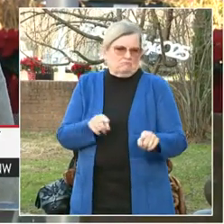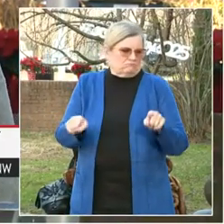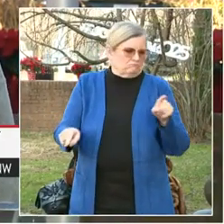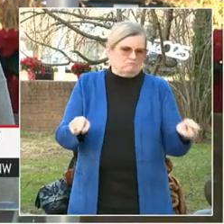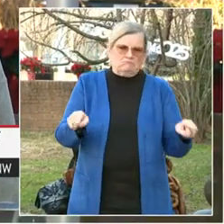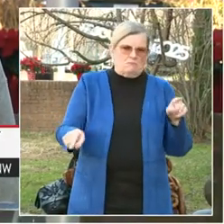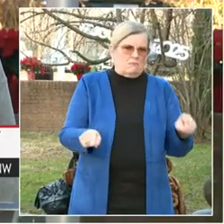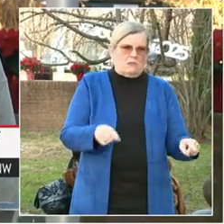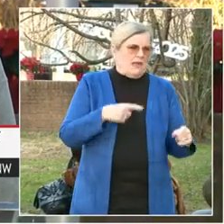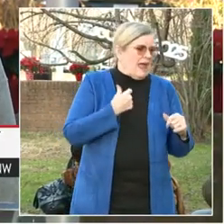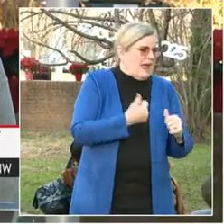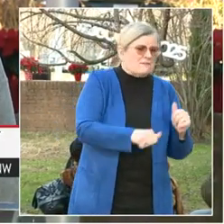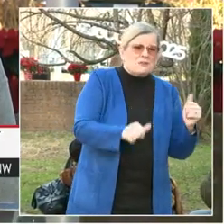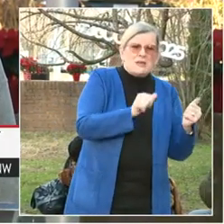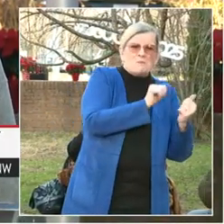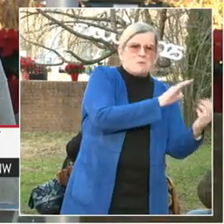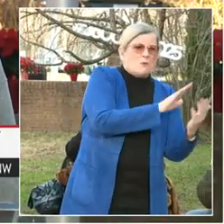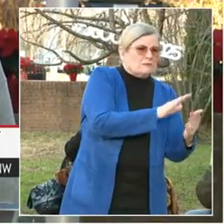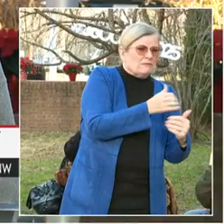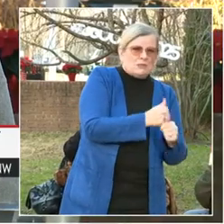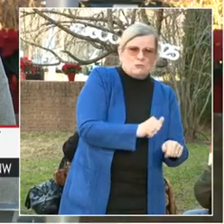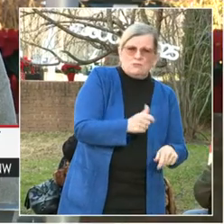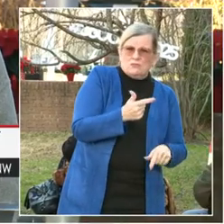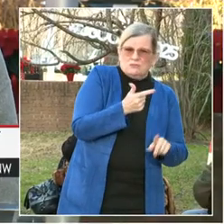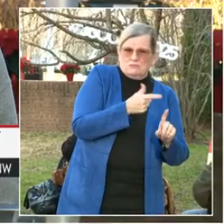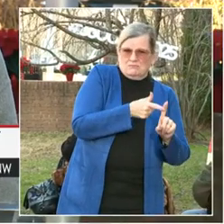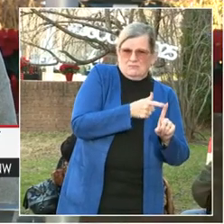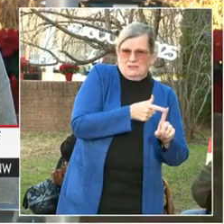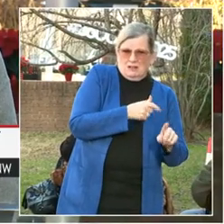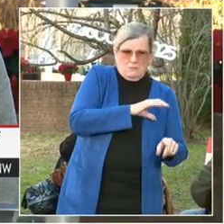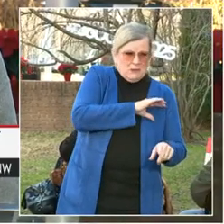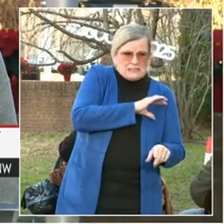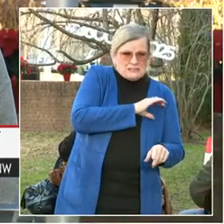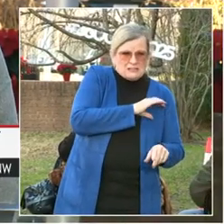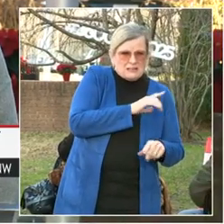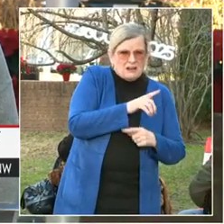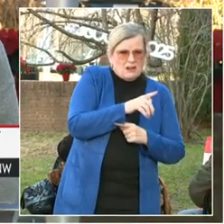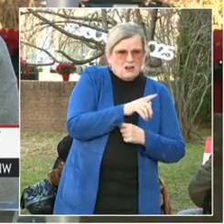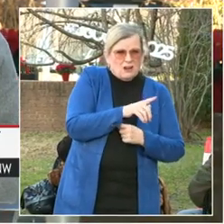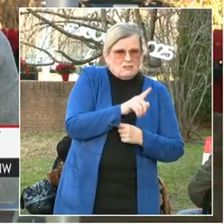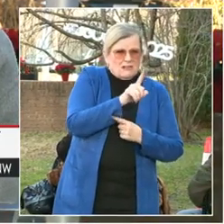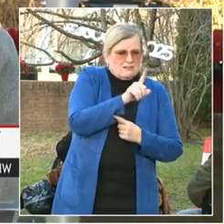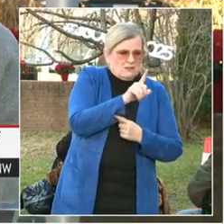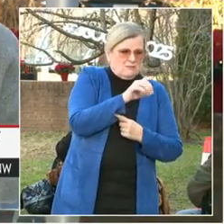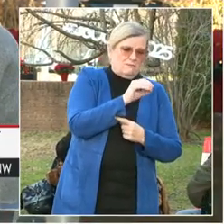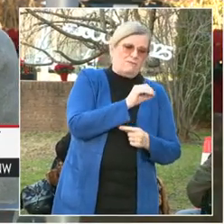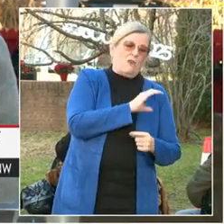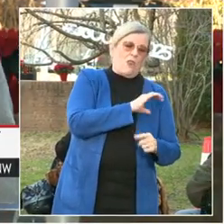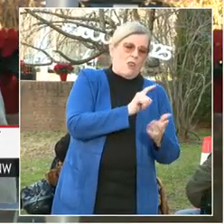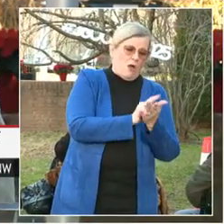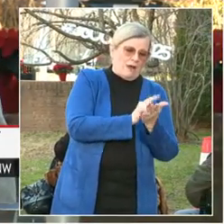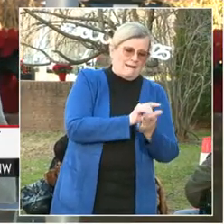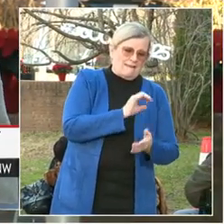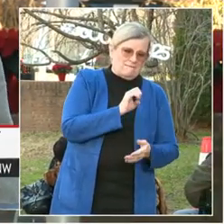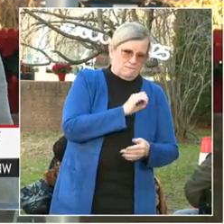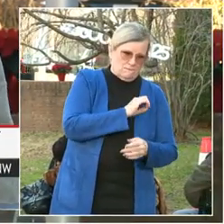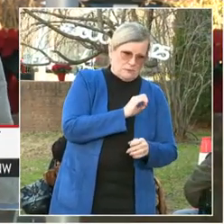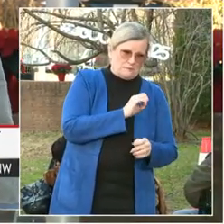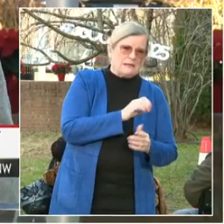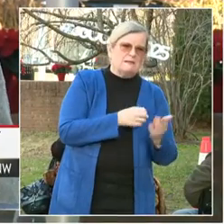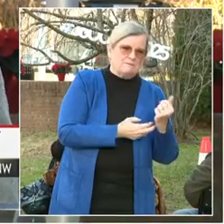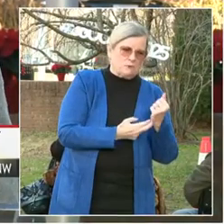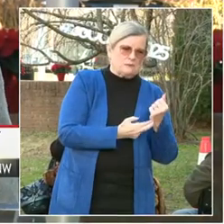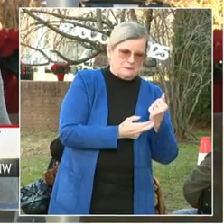approach, including law enforcement, in which I feel very strongly that we have to maintain the level of